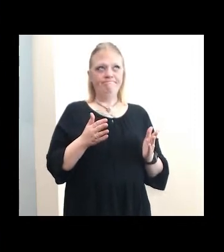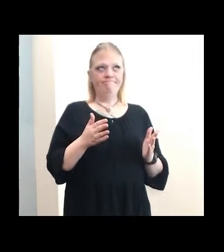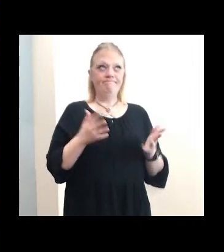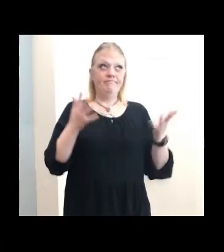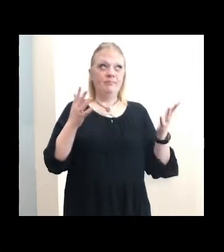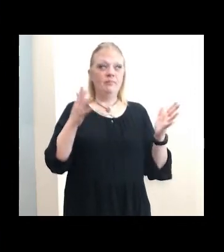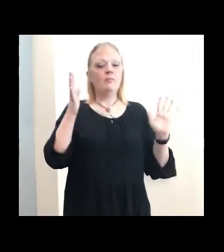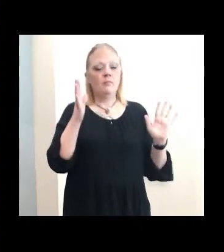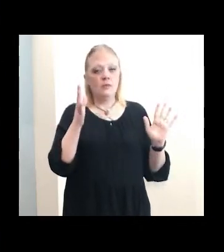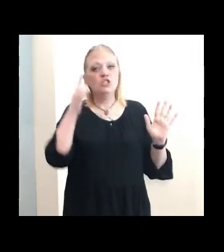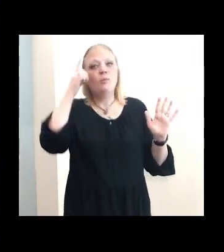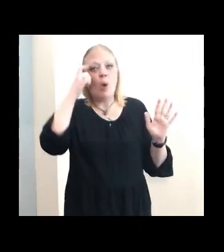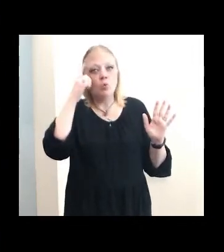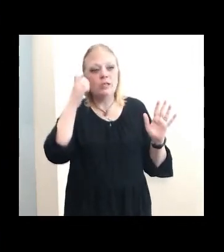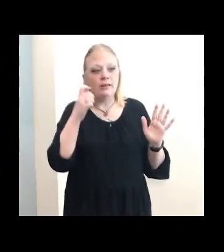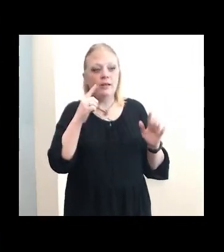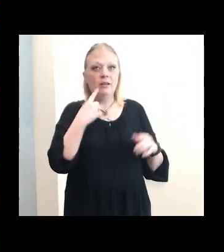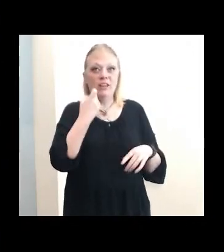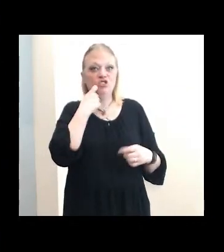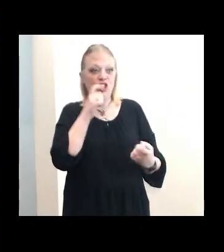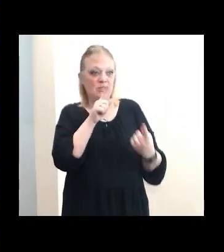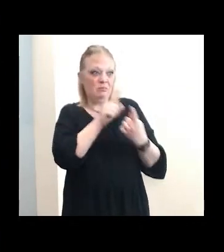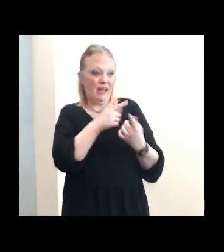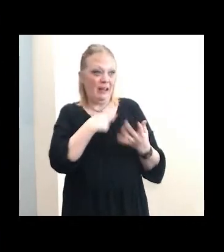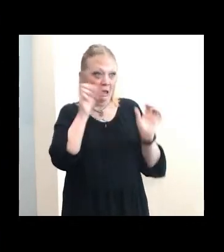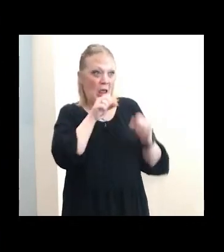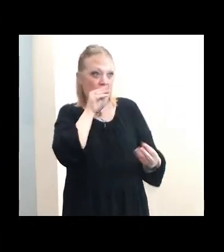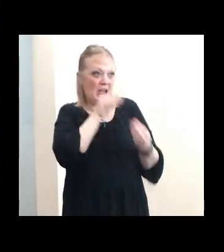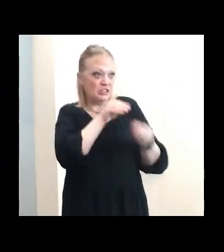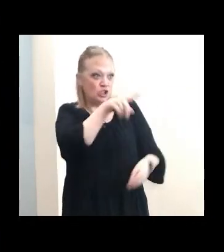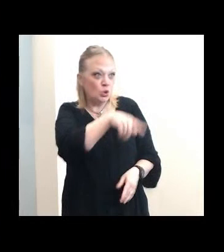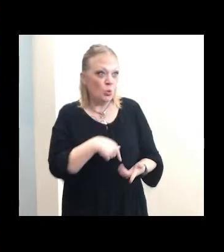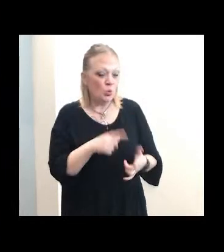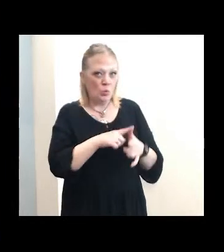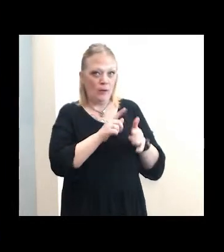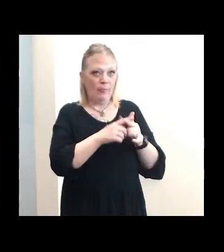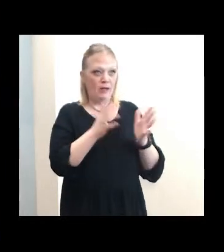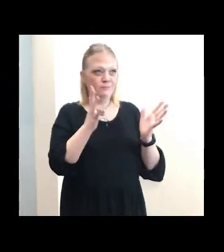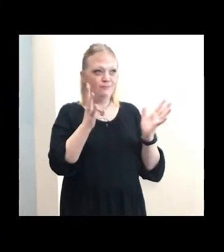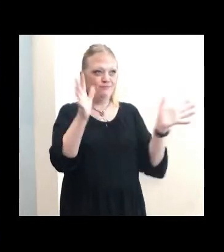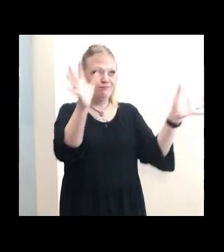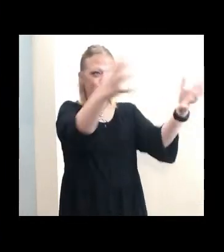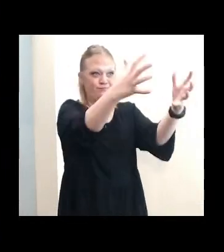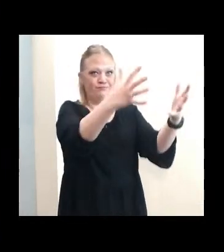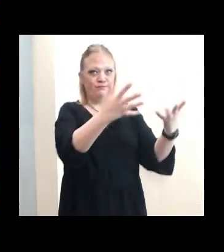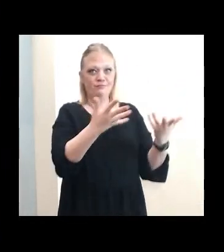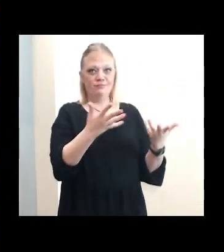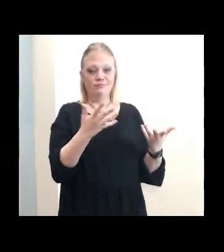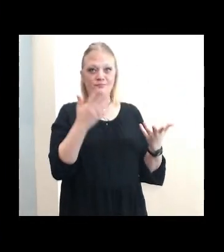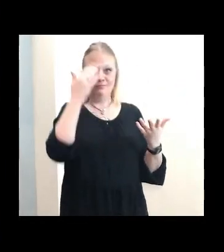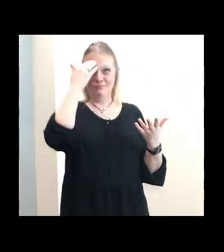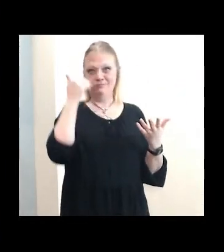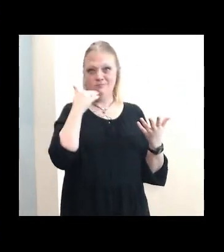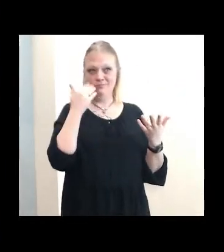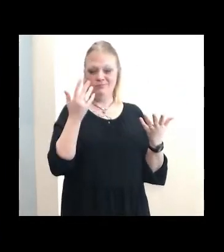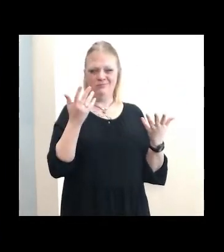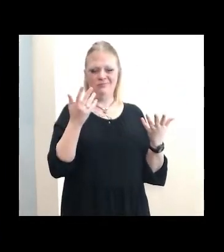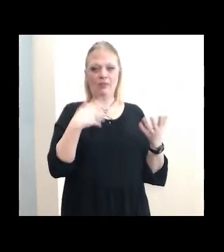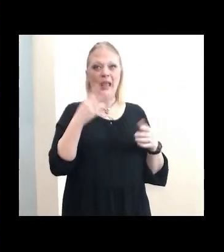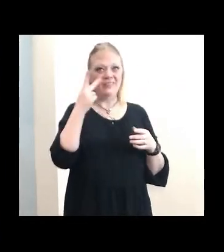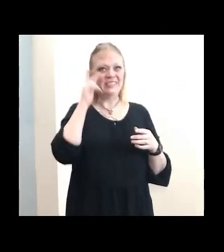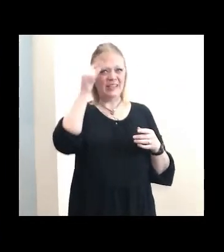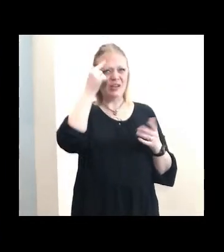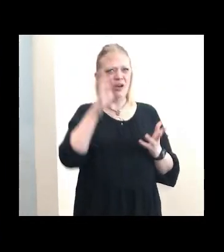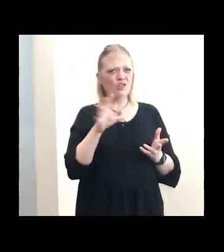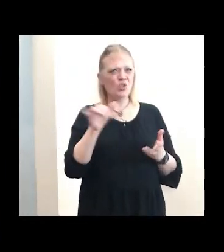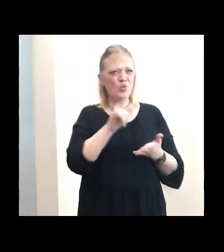allegedly asked a woman who he had just met, "May I kiss you?" and put his hands on the head of the individual. I've seen the governor